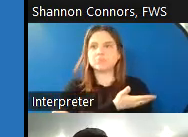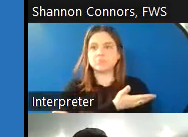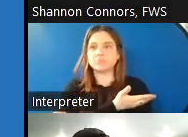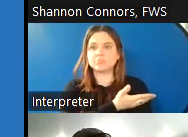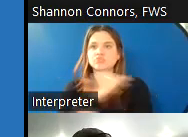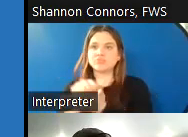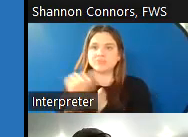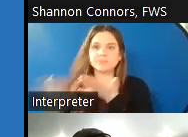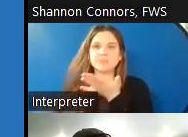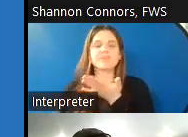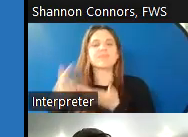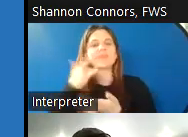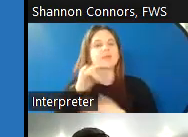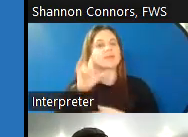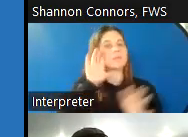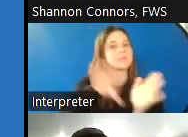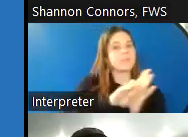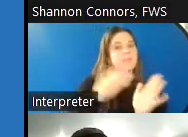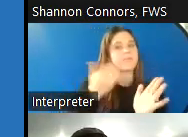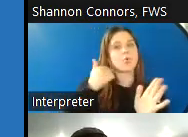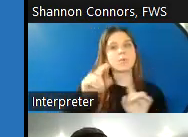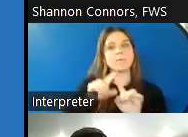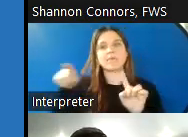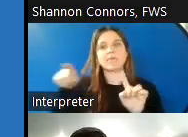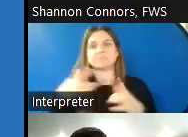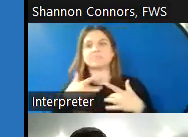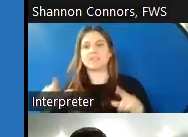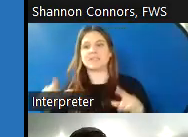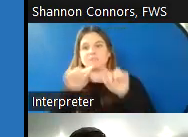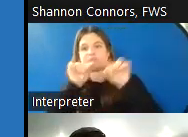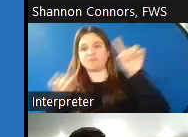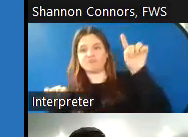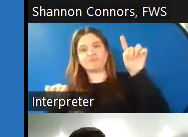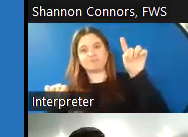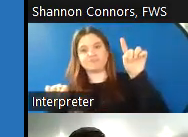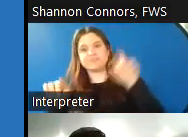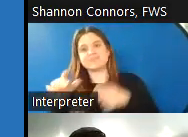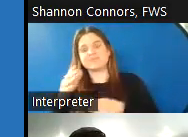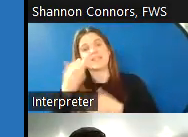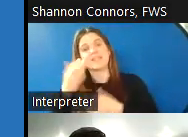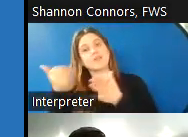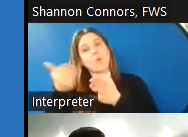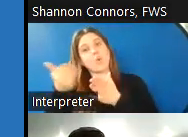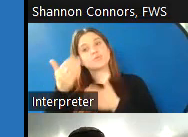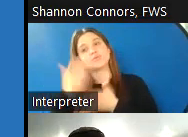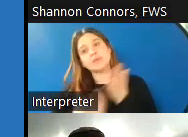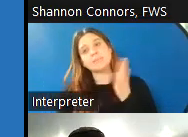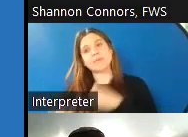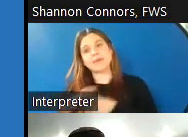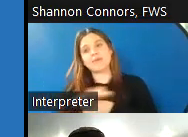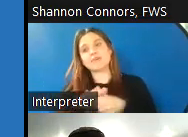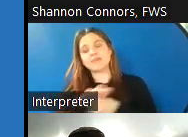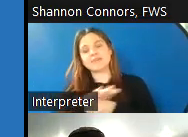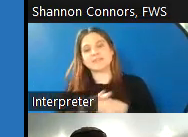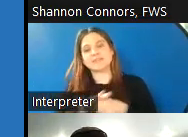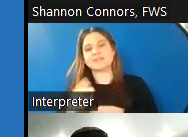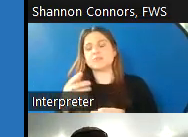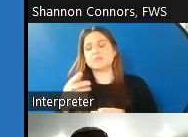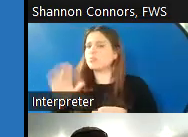saw on the previous page, they're adjacent to some of these areas, you know, so they would count as secondary